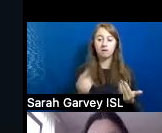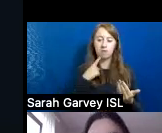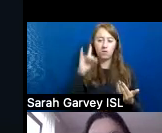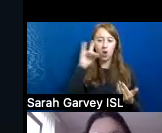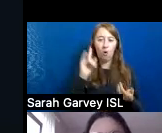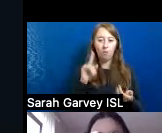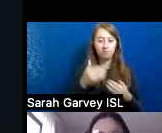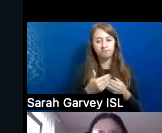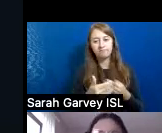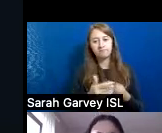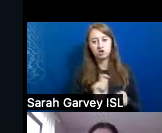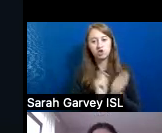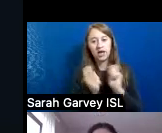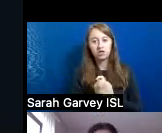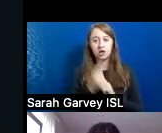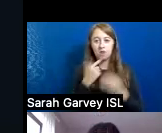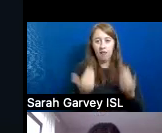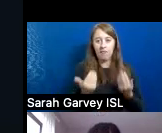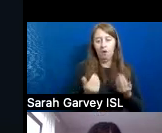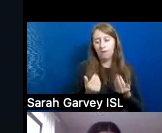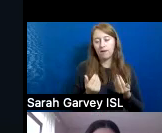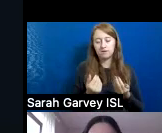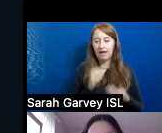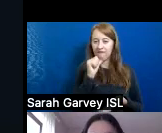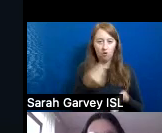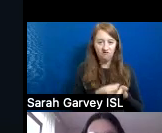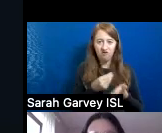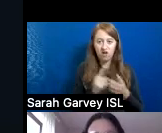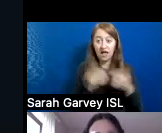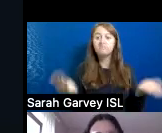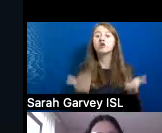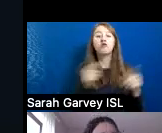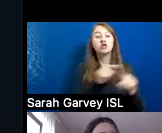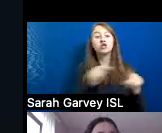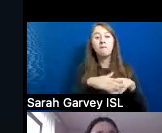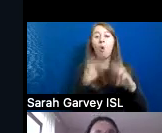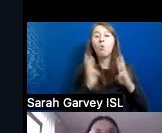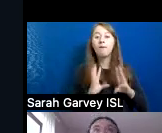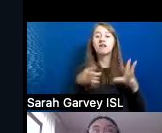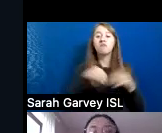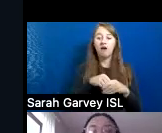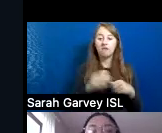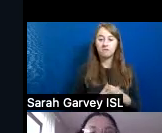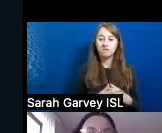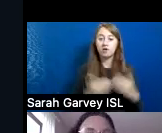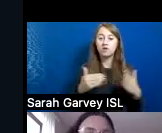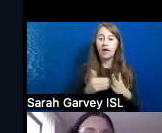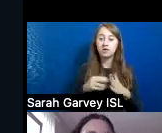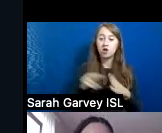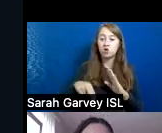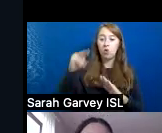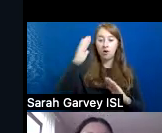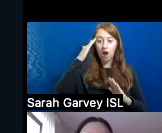But yes, at the minute we're unfunded and we're working to get more women into politics. So Northern Ireland, like, while it has very